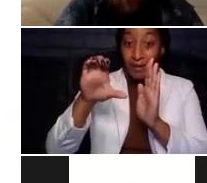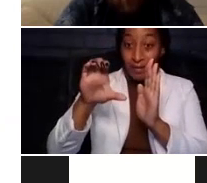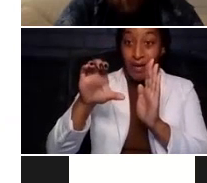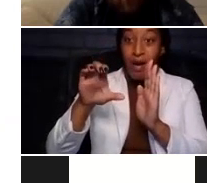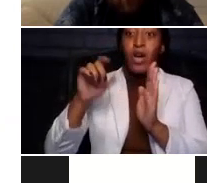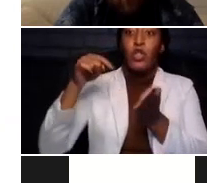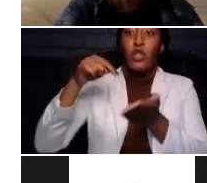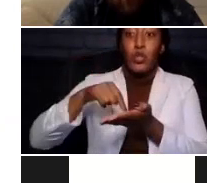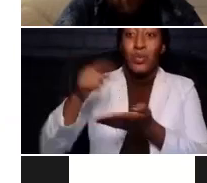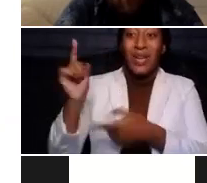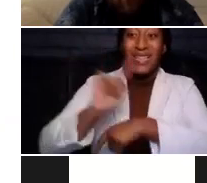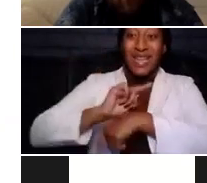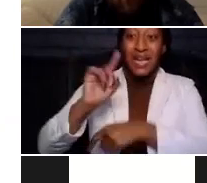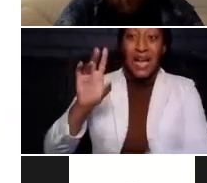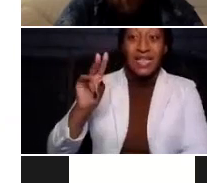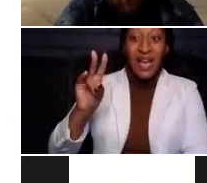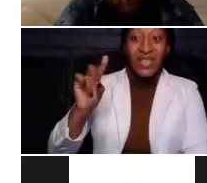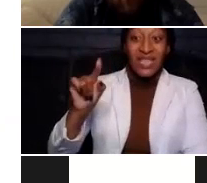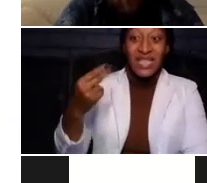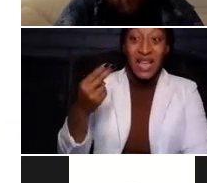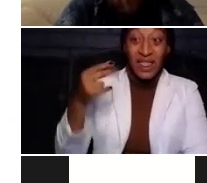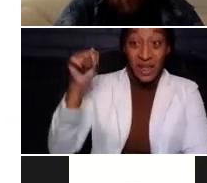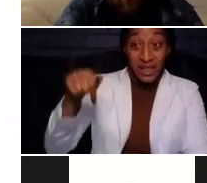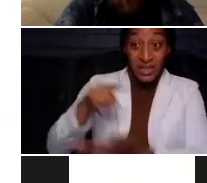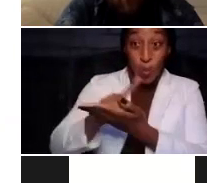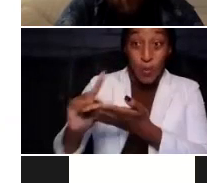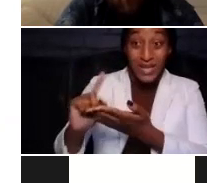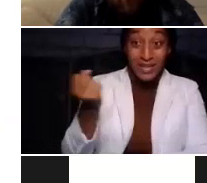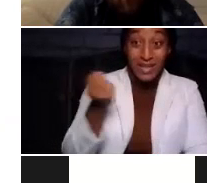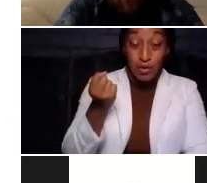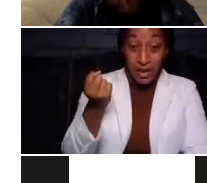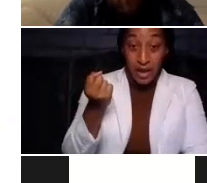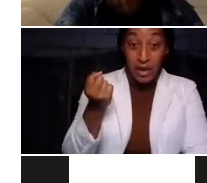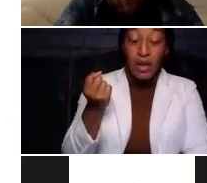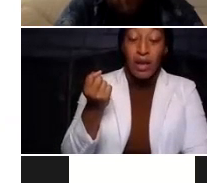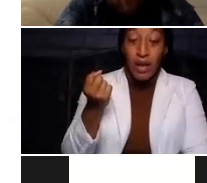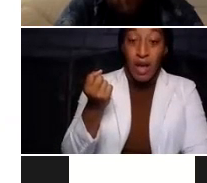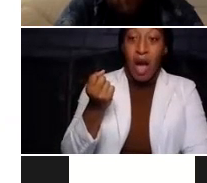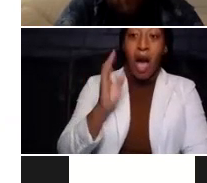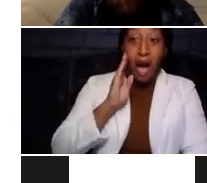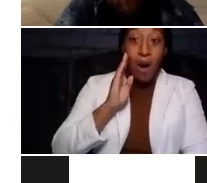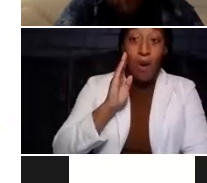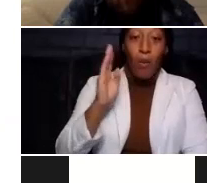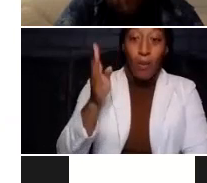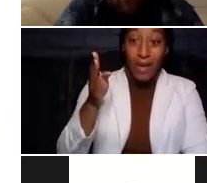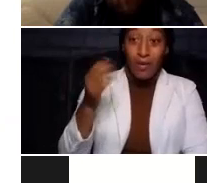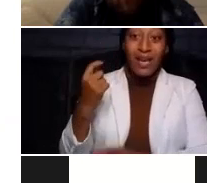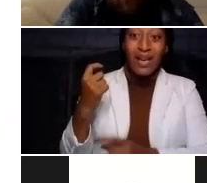My goal is to give you access to your project score before you go into the final exam, all right?